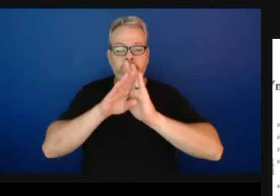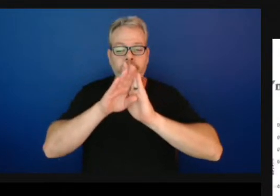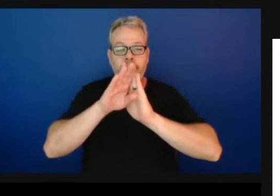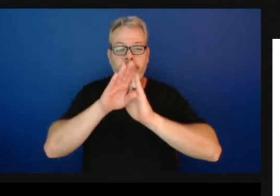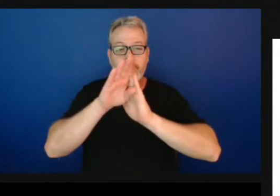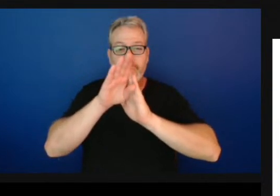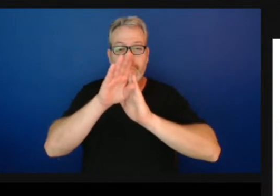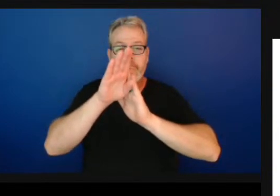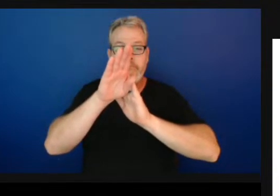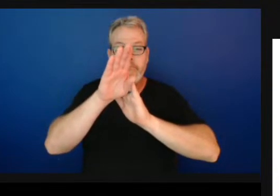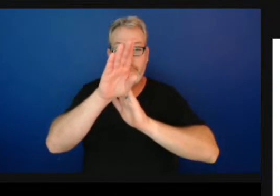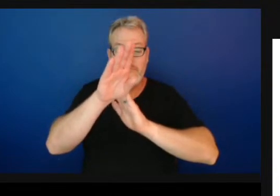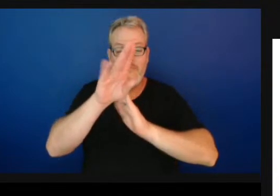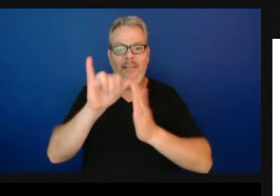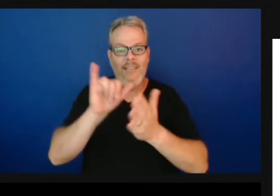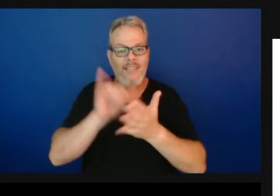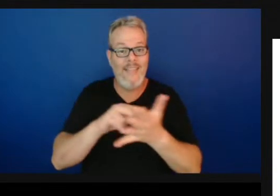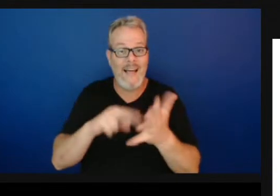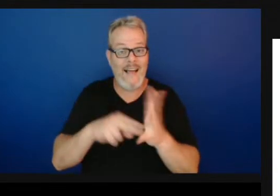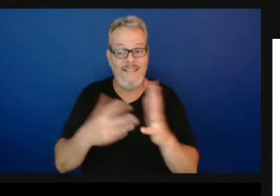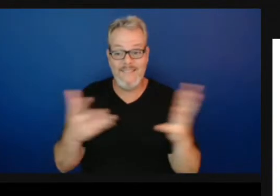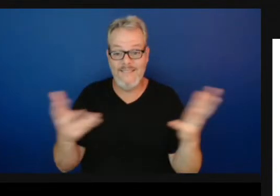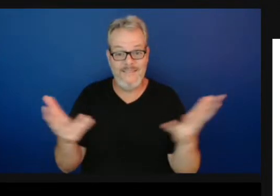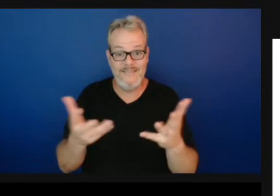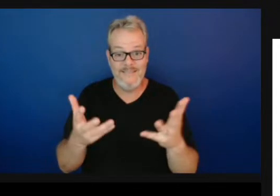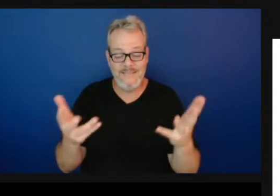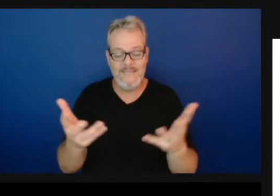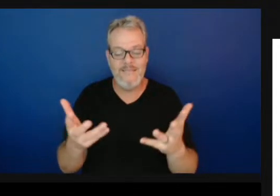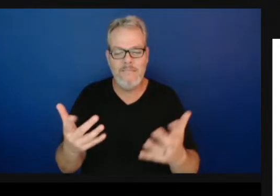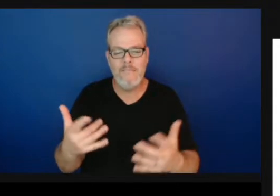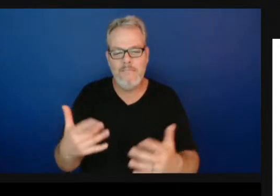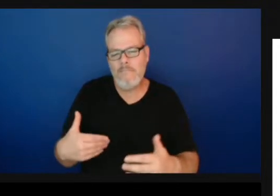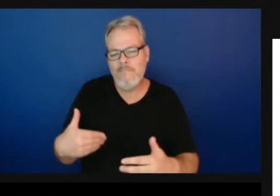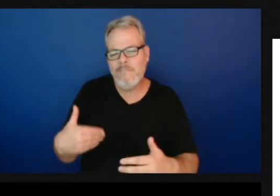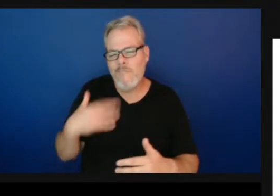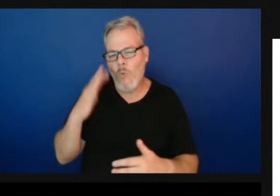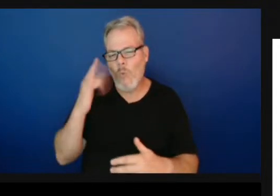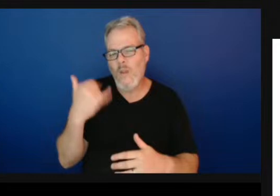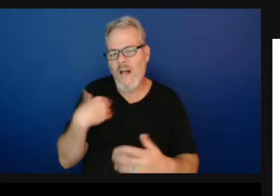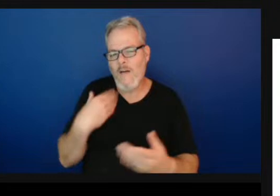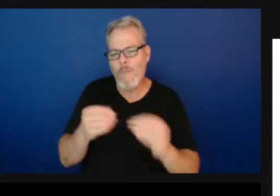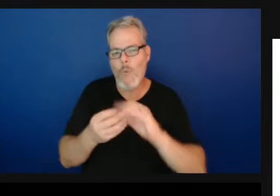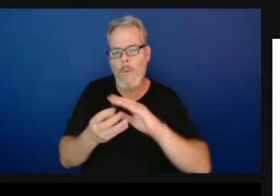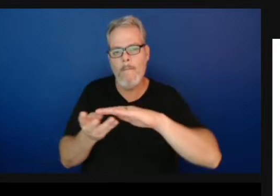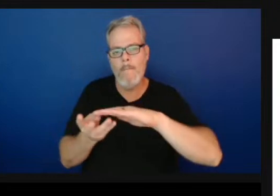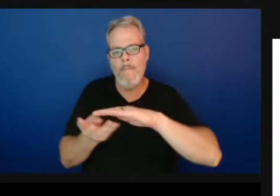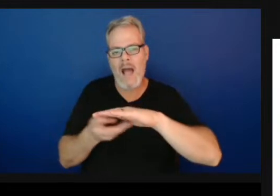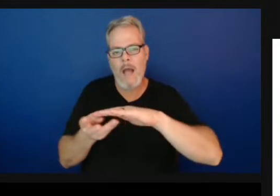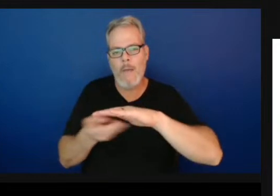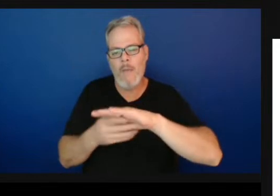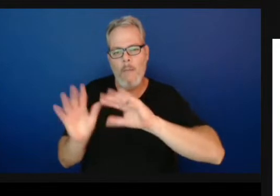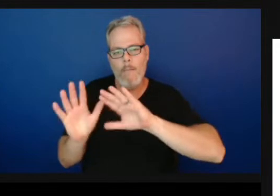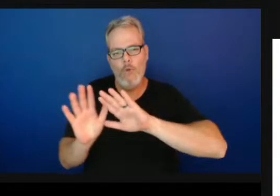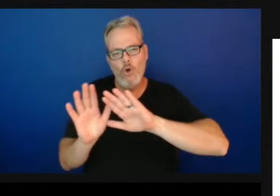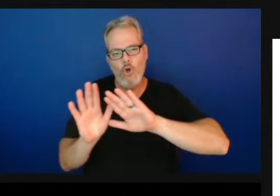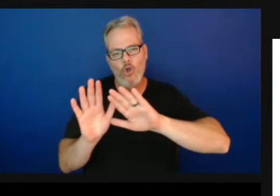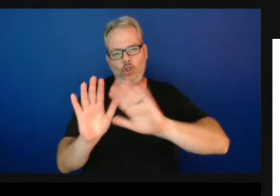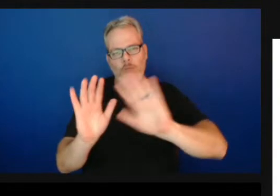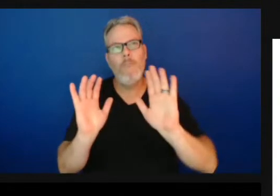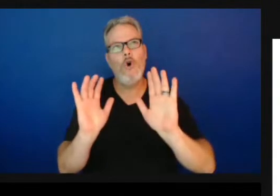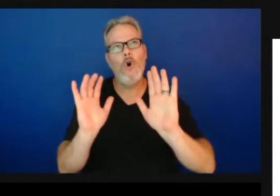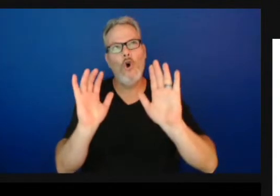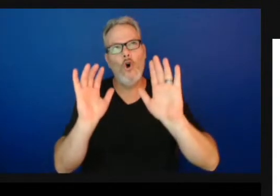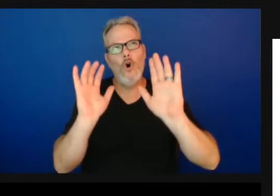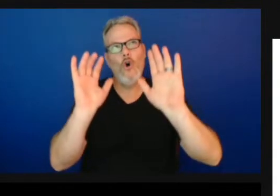upwards, that is one of the likeliest signs of magma coming into that area to push things upwards. You can also have, let's say, the